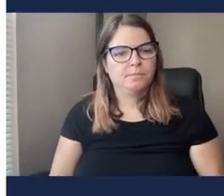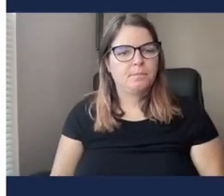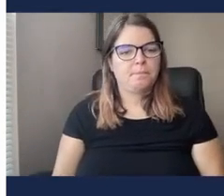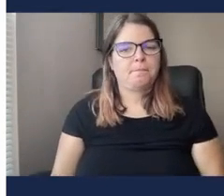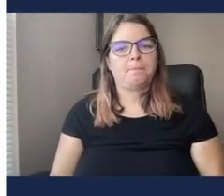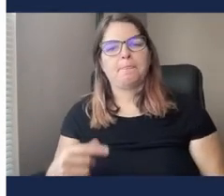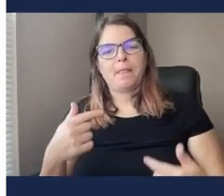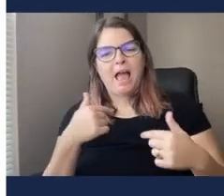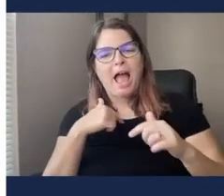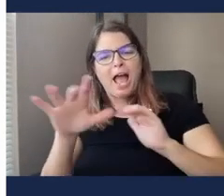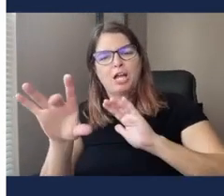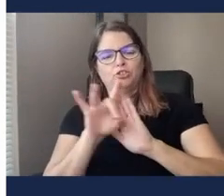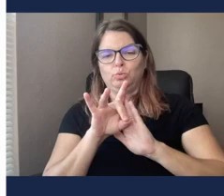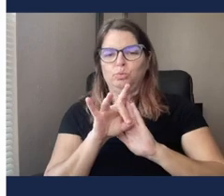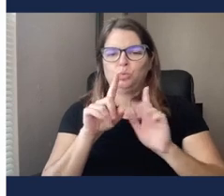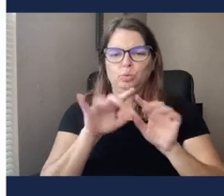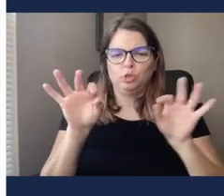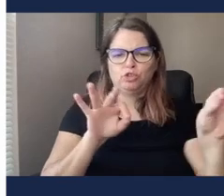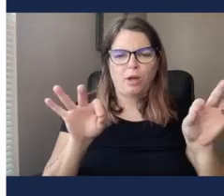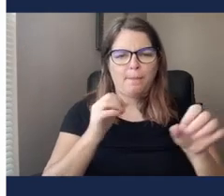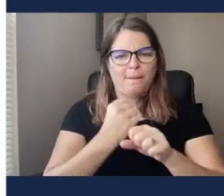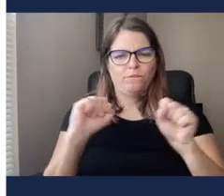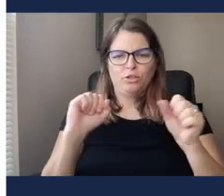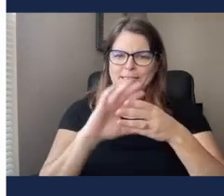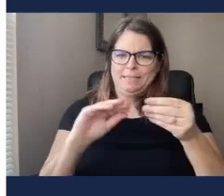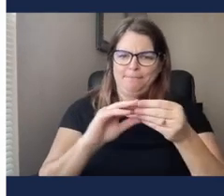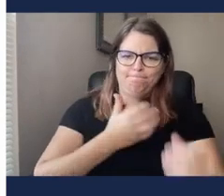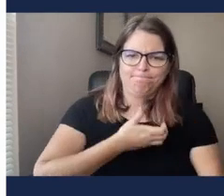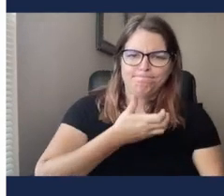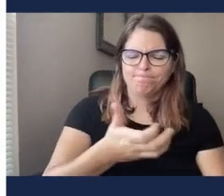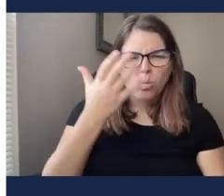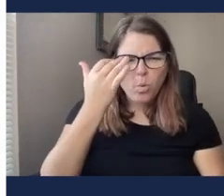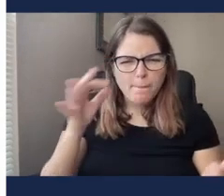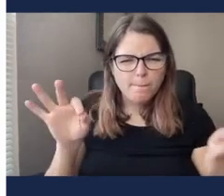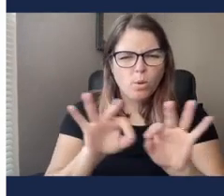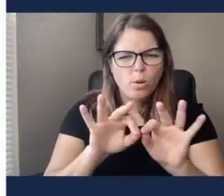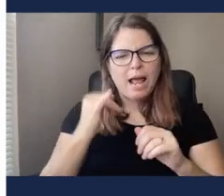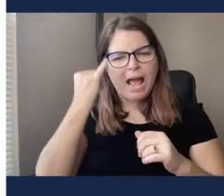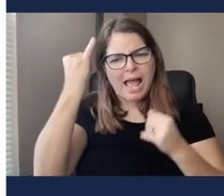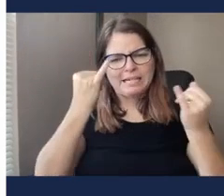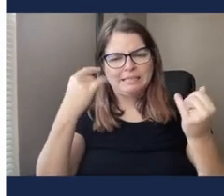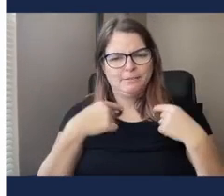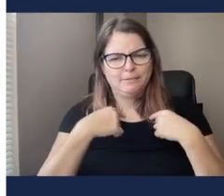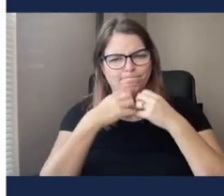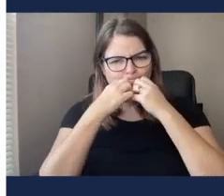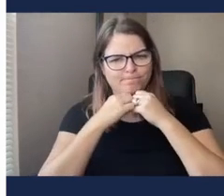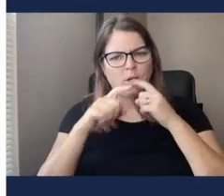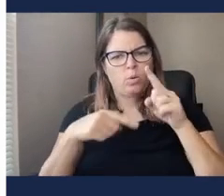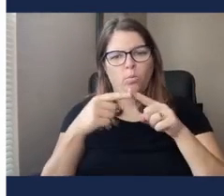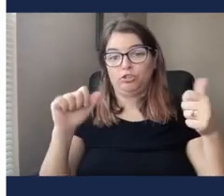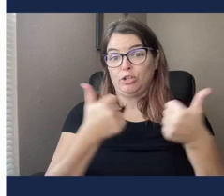Here's how I choose to describe free speech and why it's important, and the ideas that I try to hold on to when free speech is